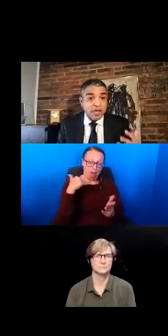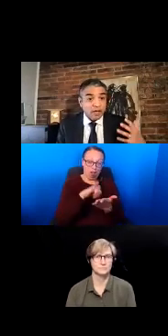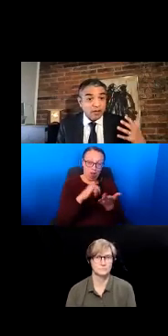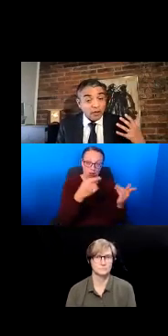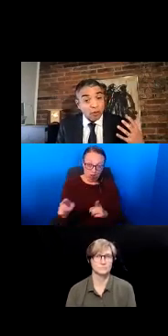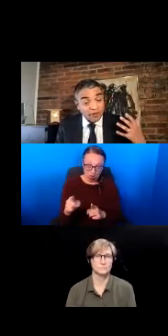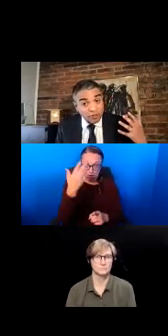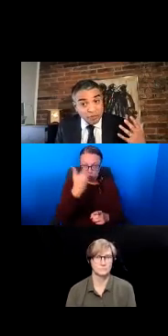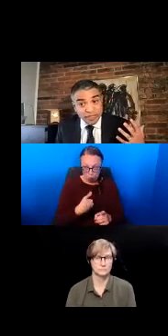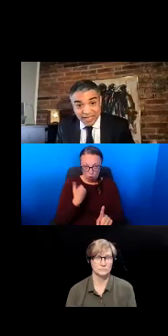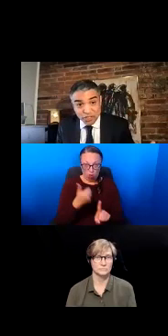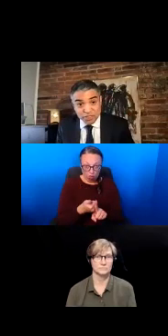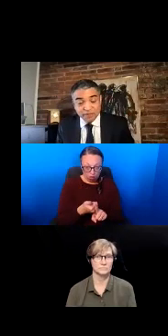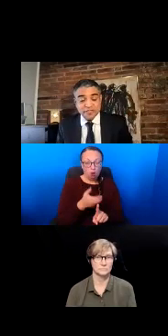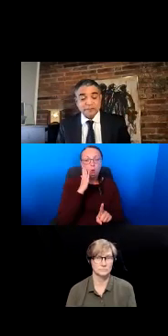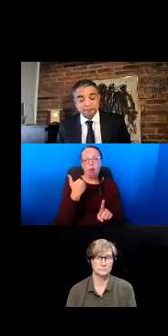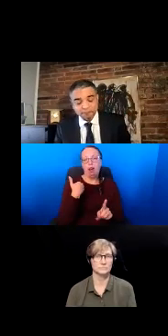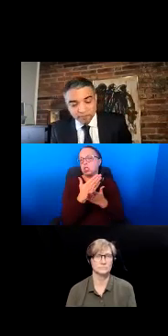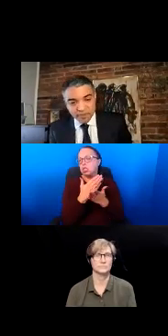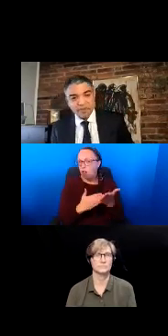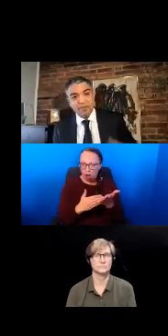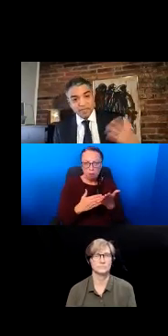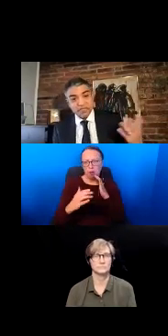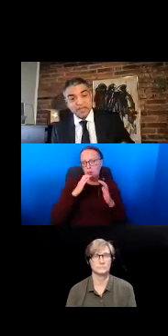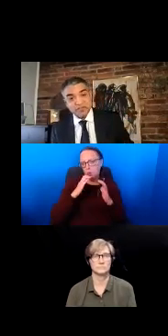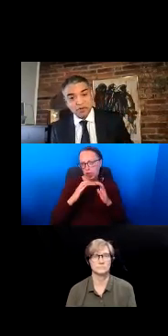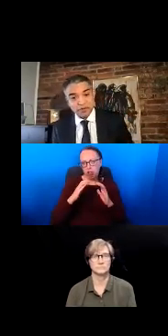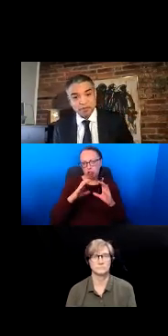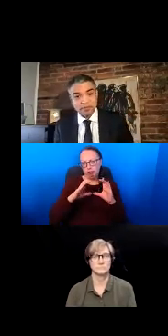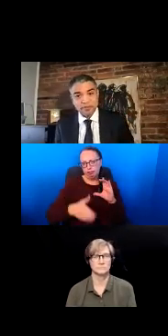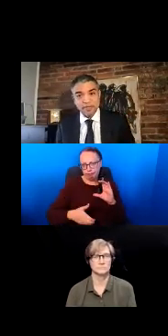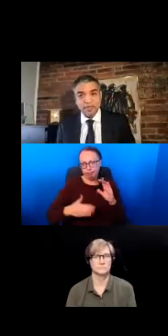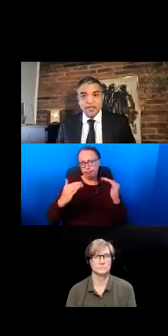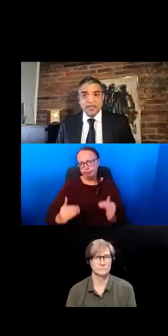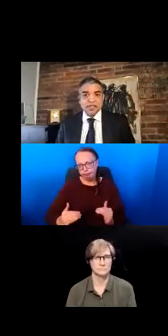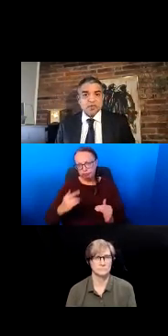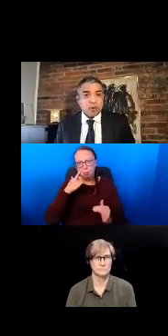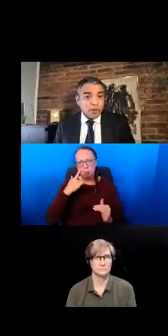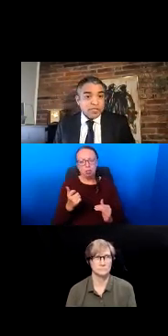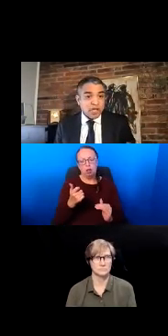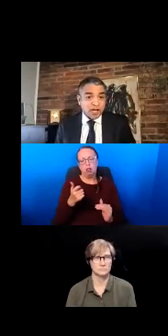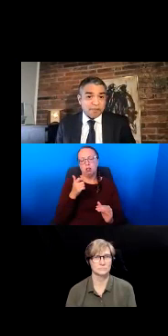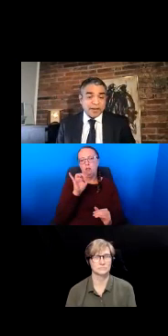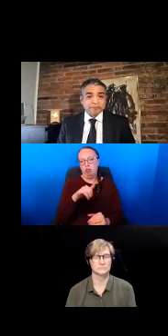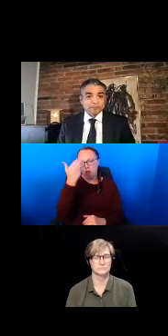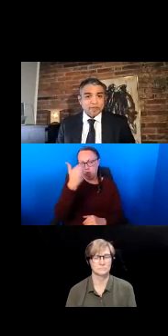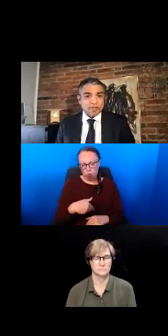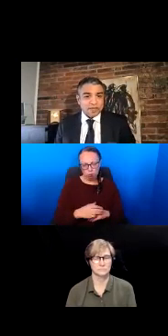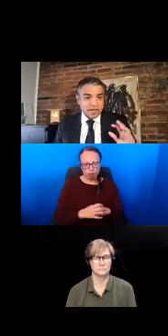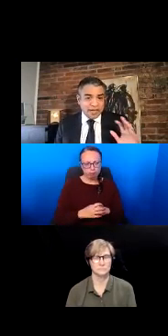degree of acquired communication deficit because of that stroke. So what we're going to talk